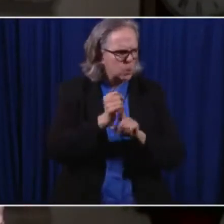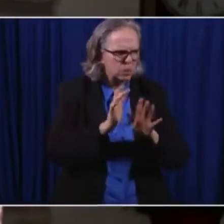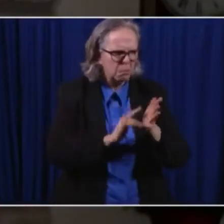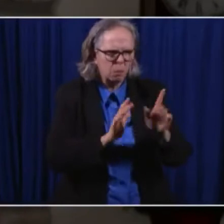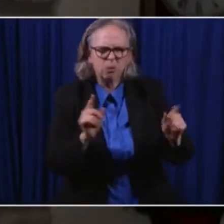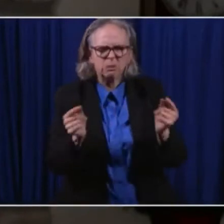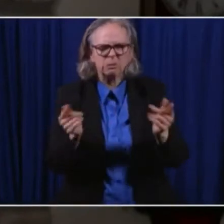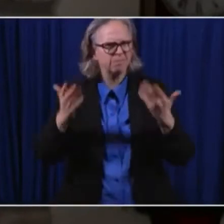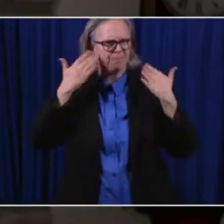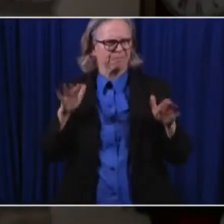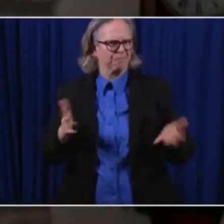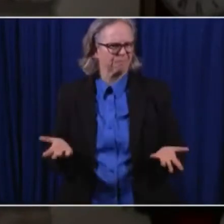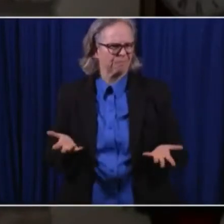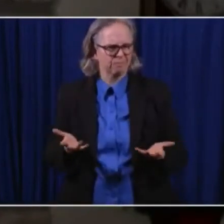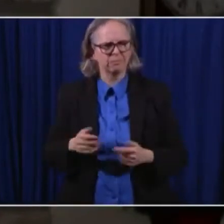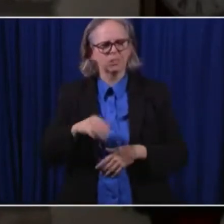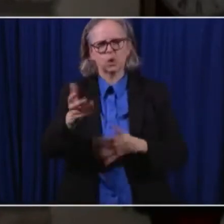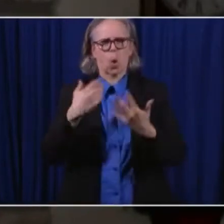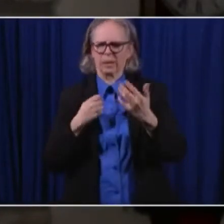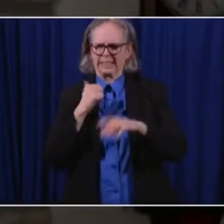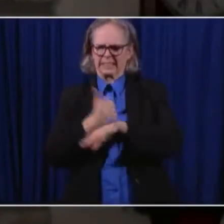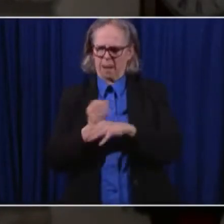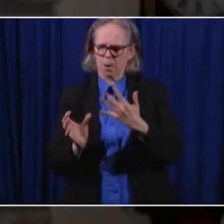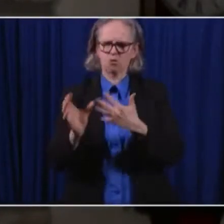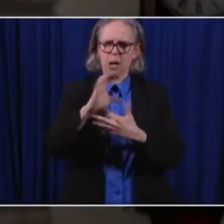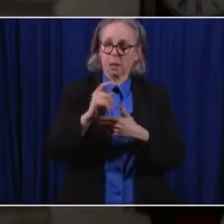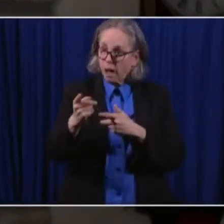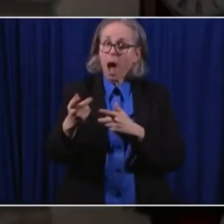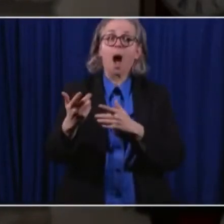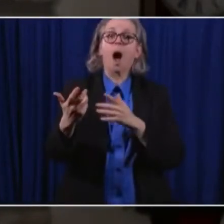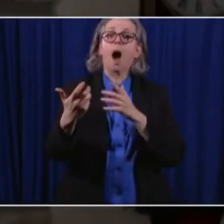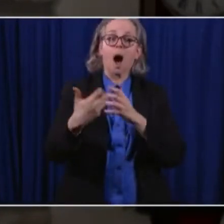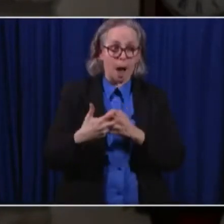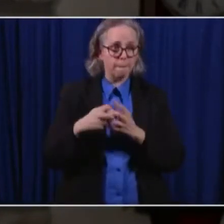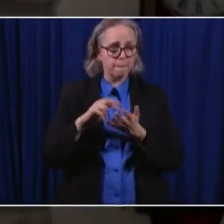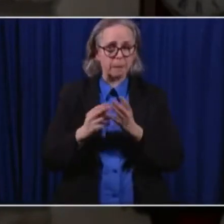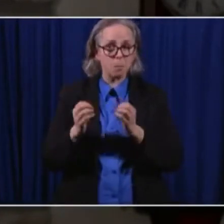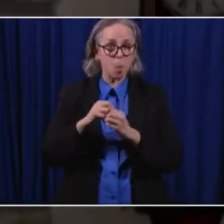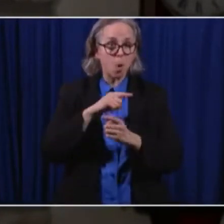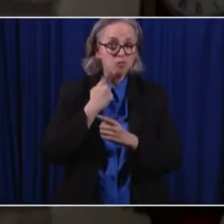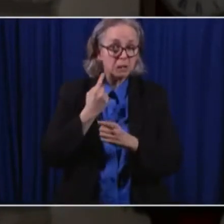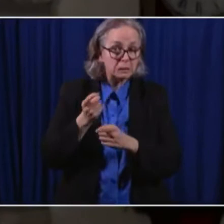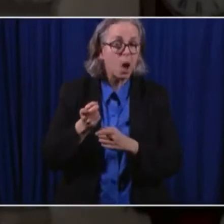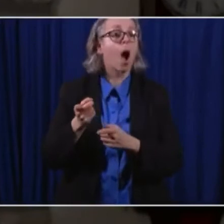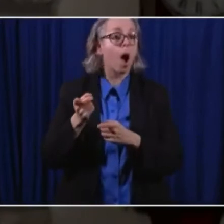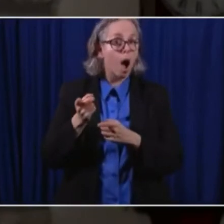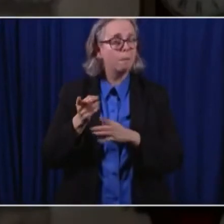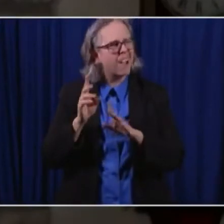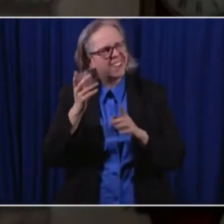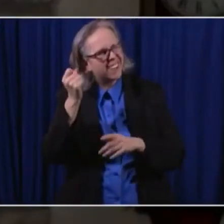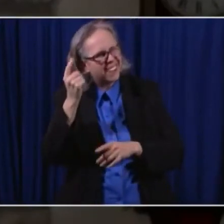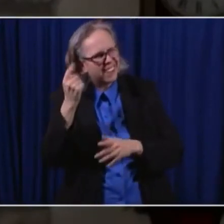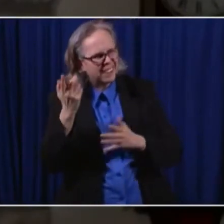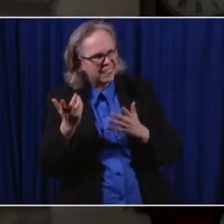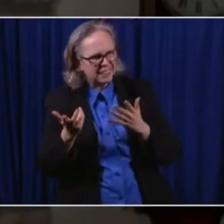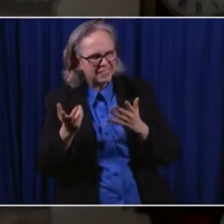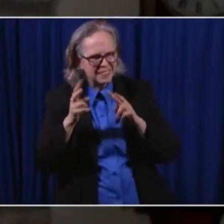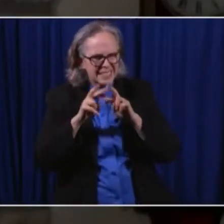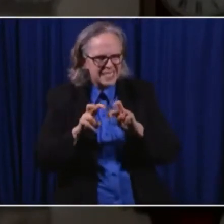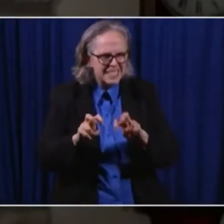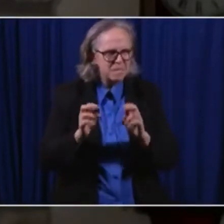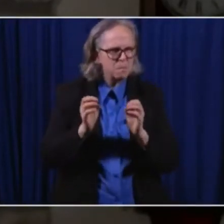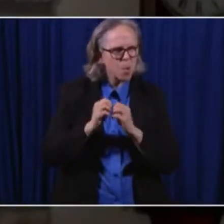that you would be more at risk. But the other thing, Jim, that we have to balance is we can't make the system